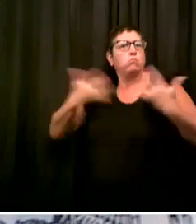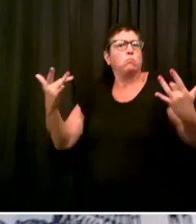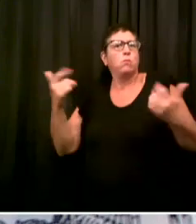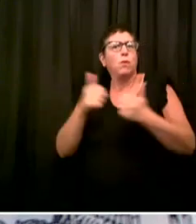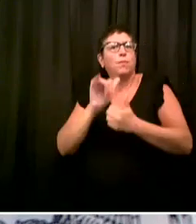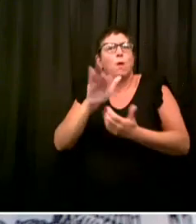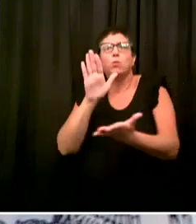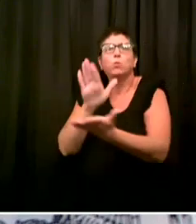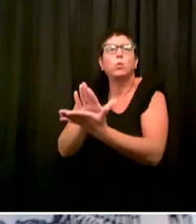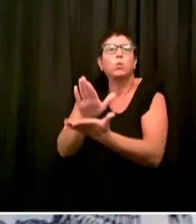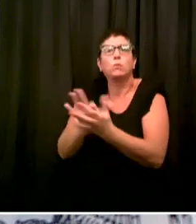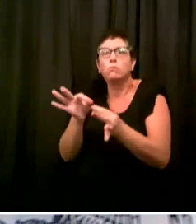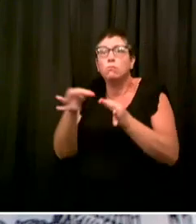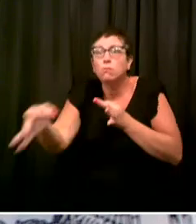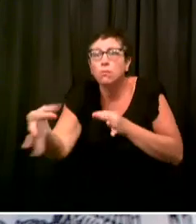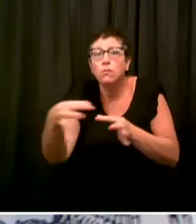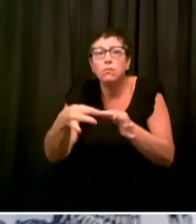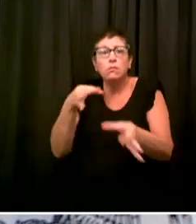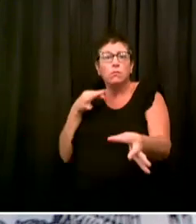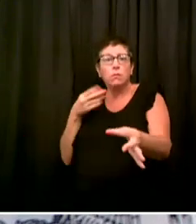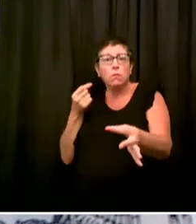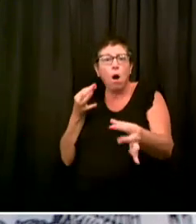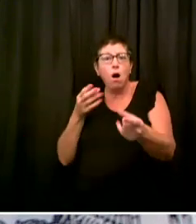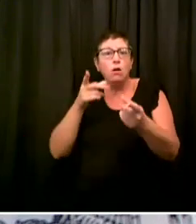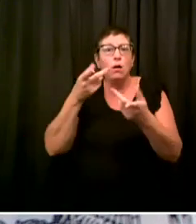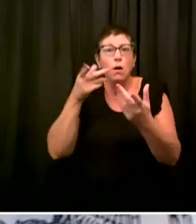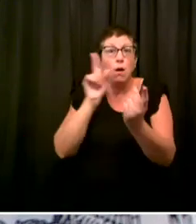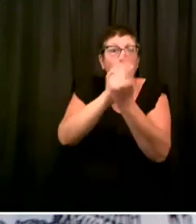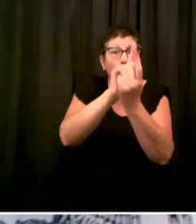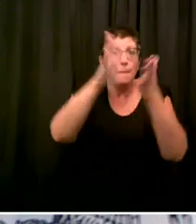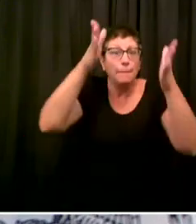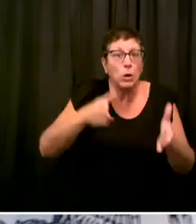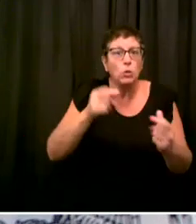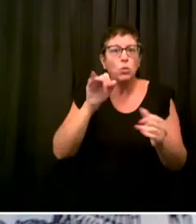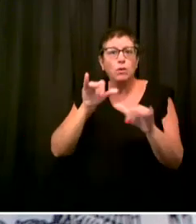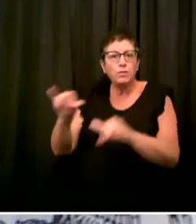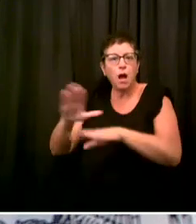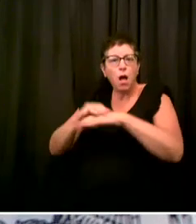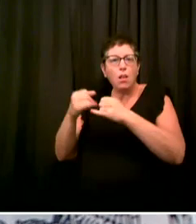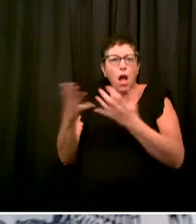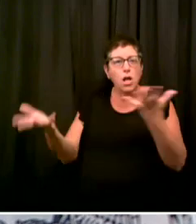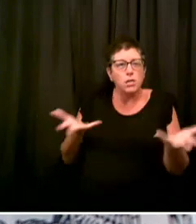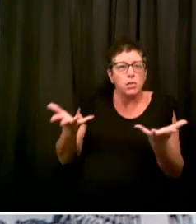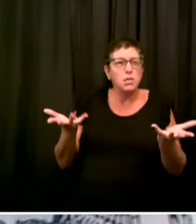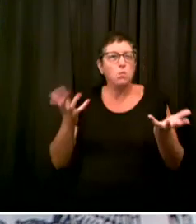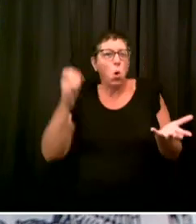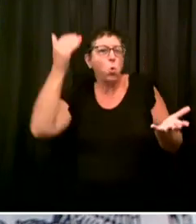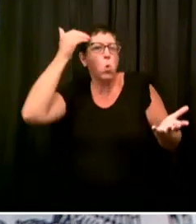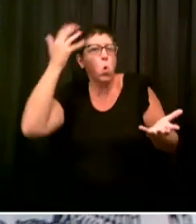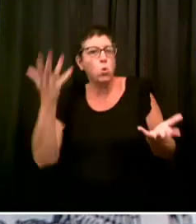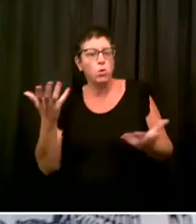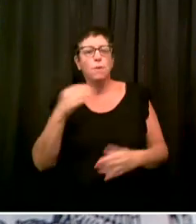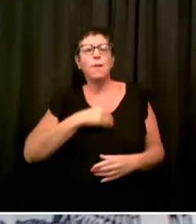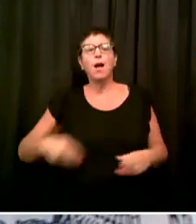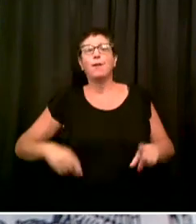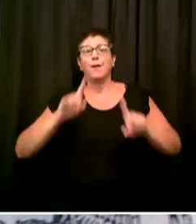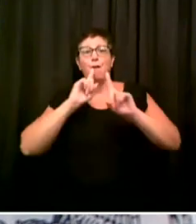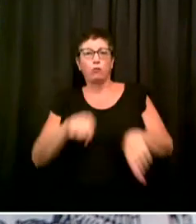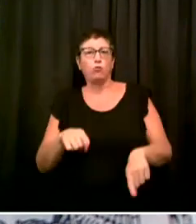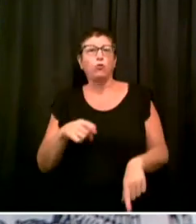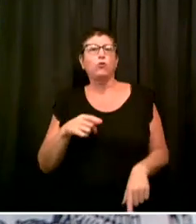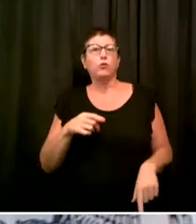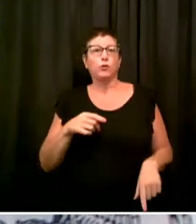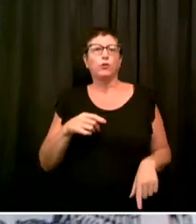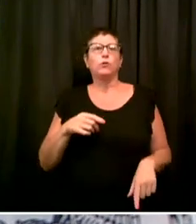our start date. It's the one that's been on the calendar for a long time. We are doing a lot of work to get ready,